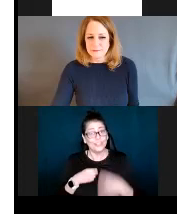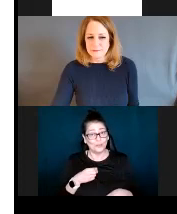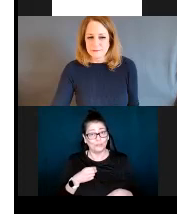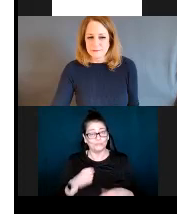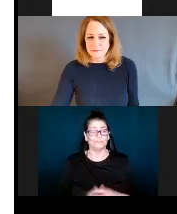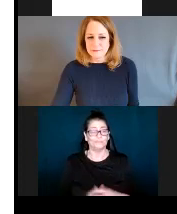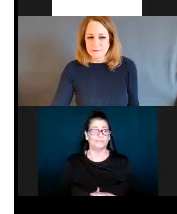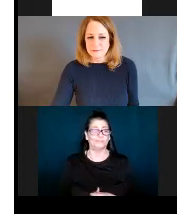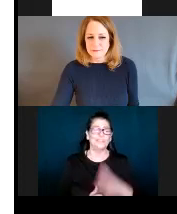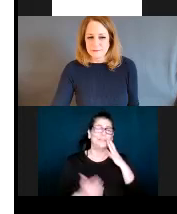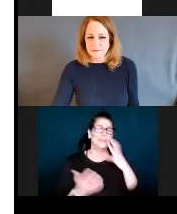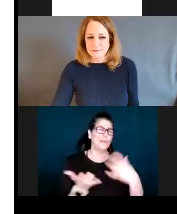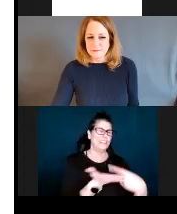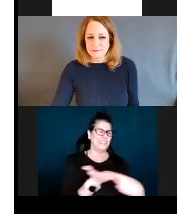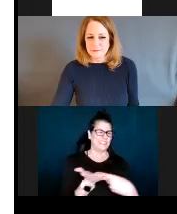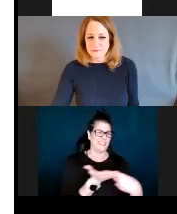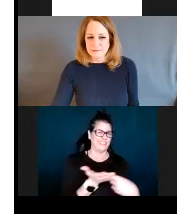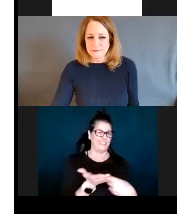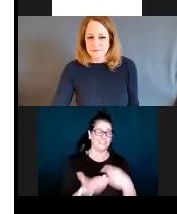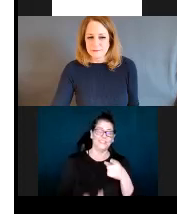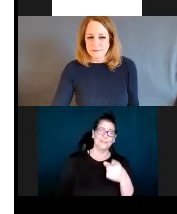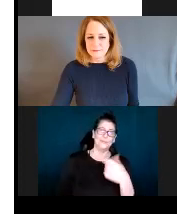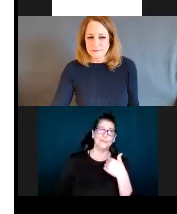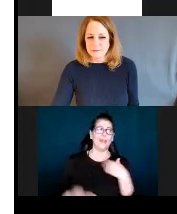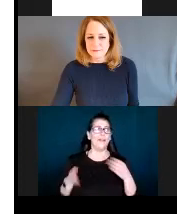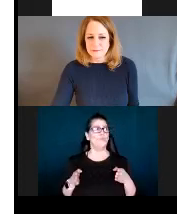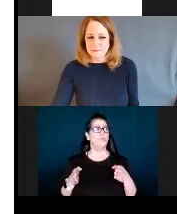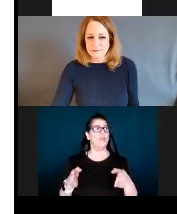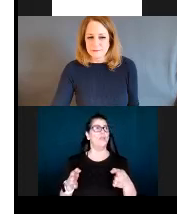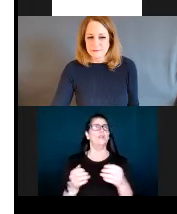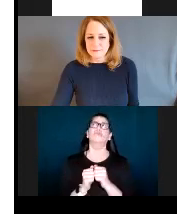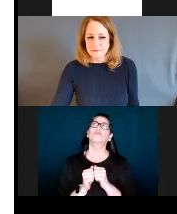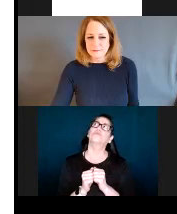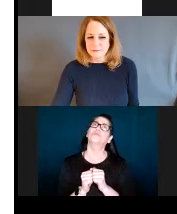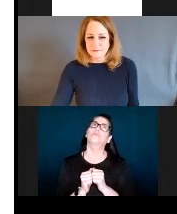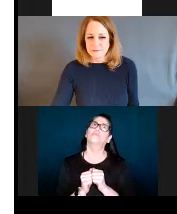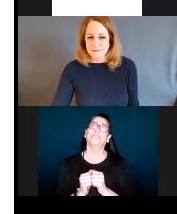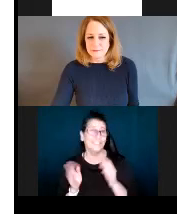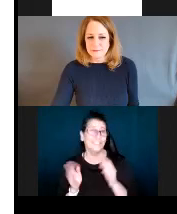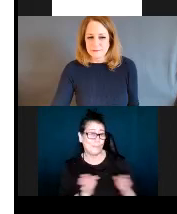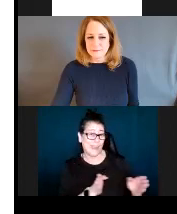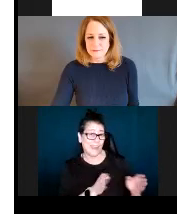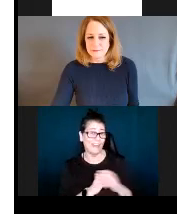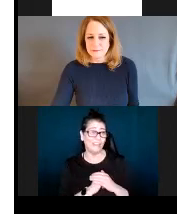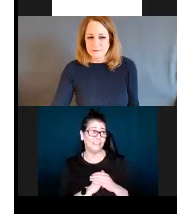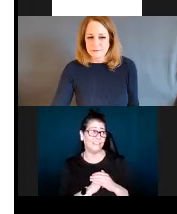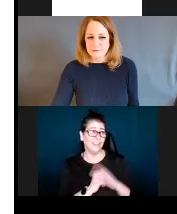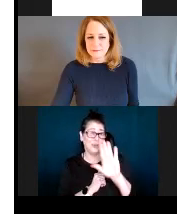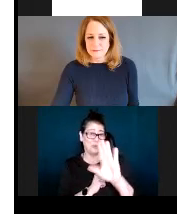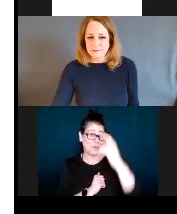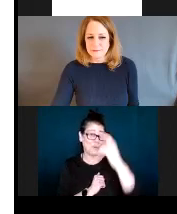so we want to talk about that so you have a way to prepare this in your own mind as you are working